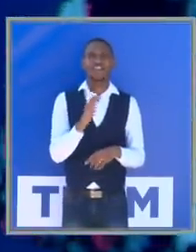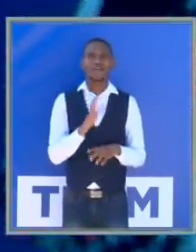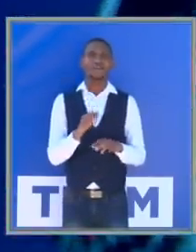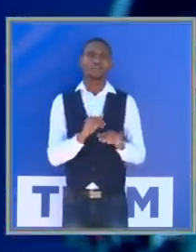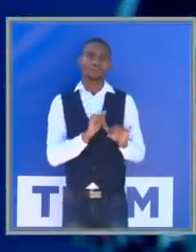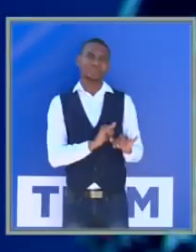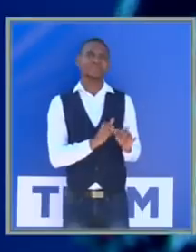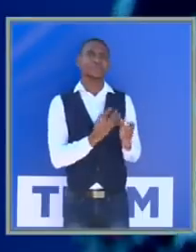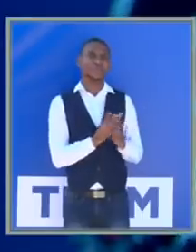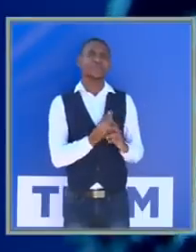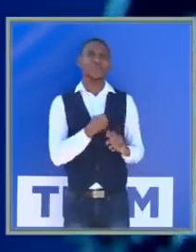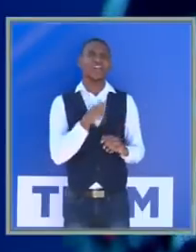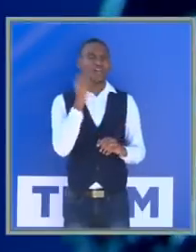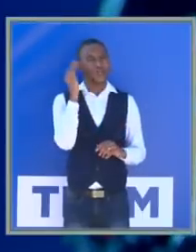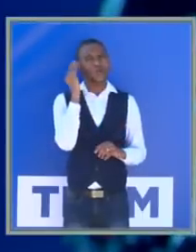what I know.